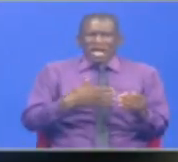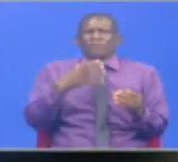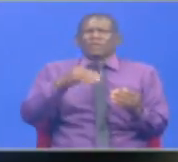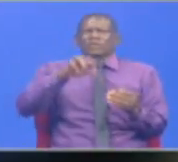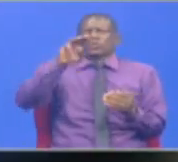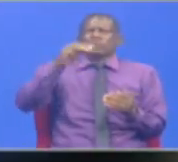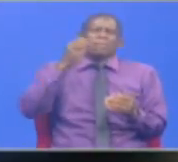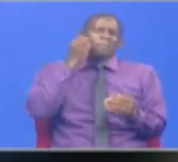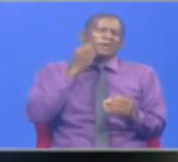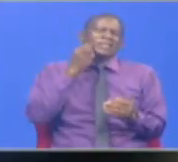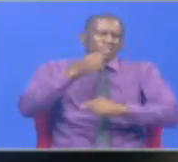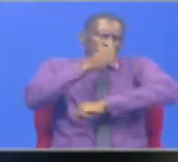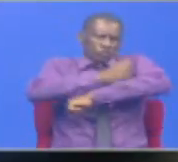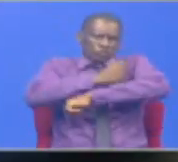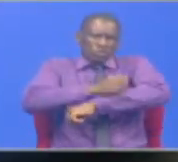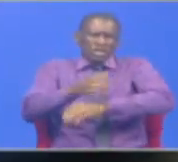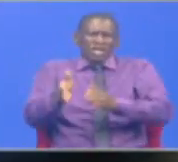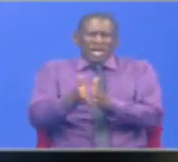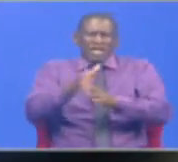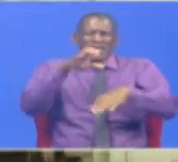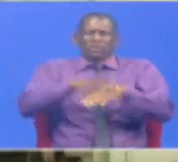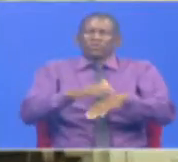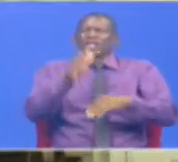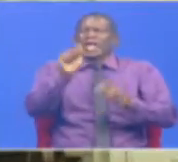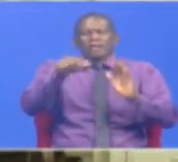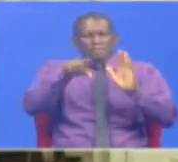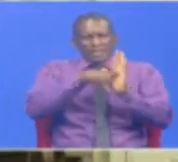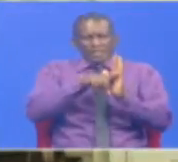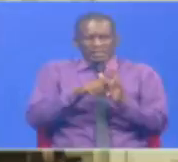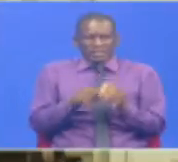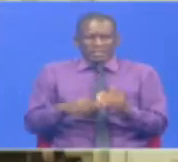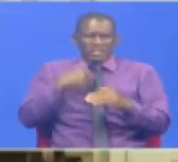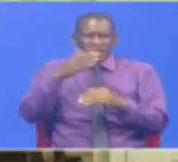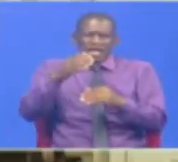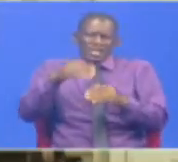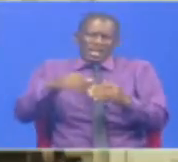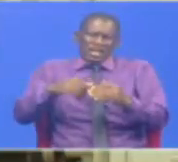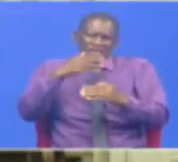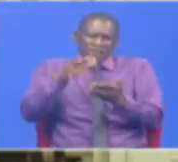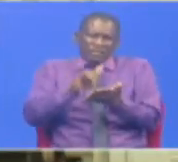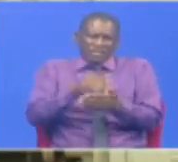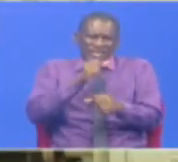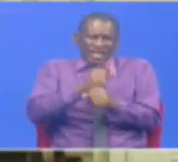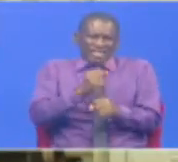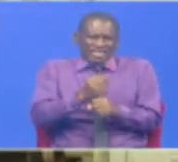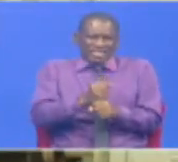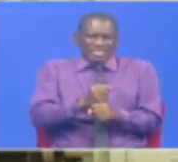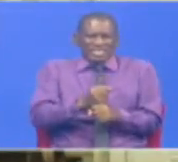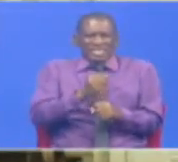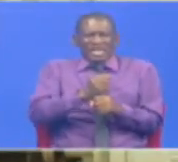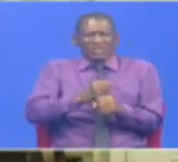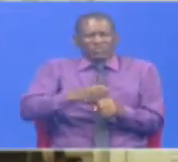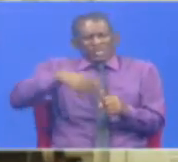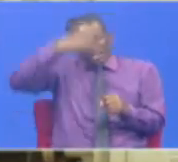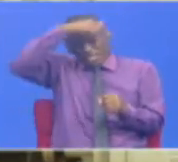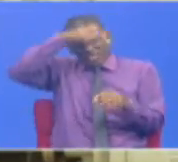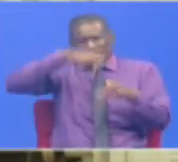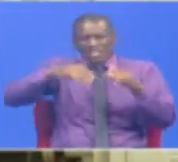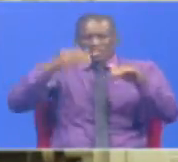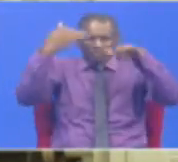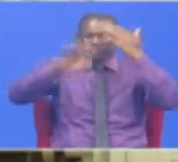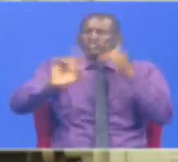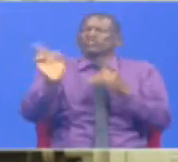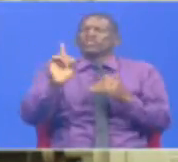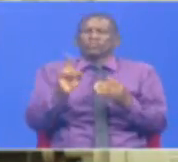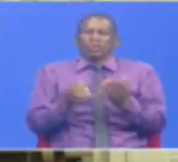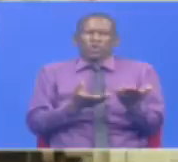and I scored an A minus. I pursued a degree in astronomy and astrophysics at the University of Nairobi,